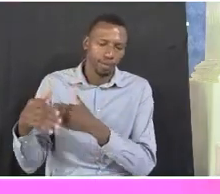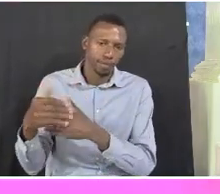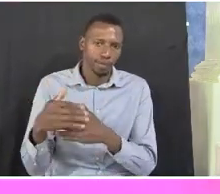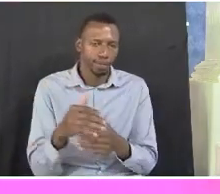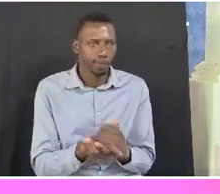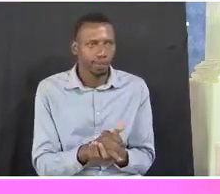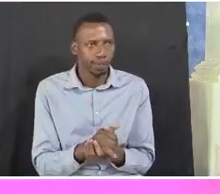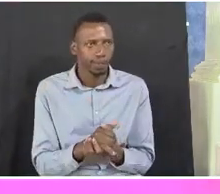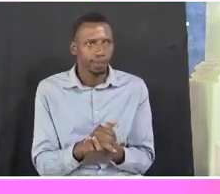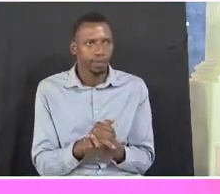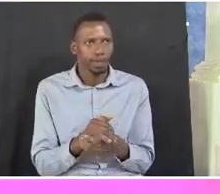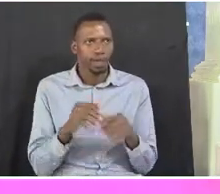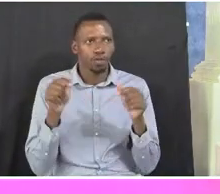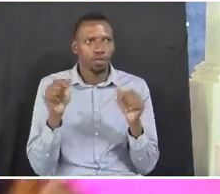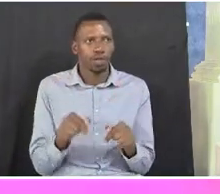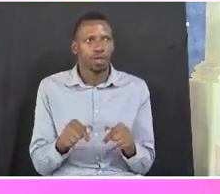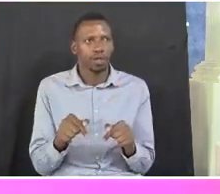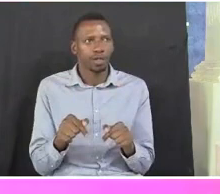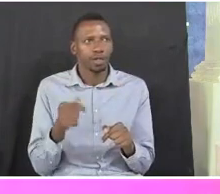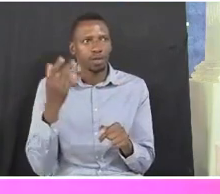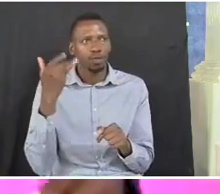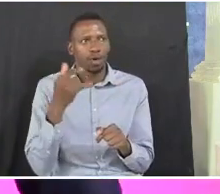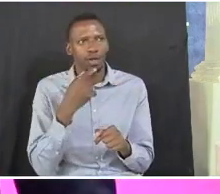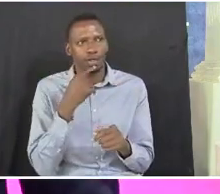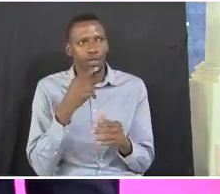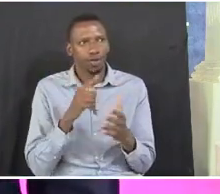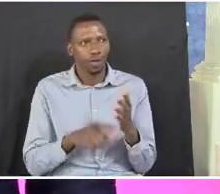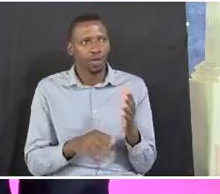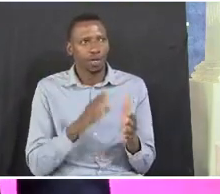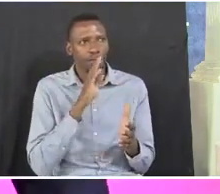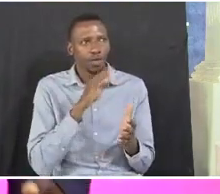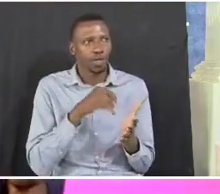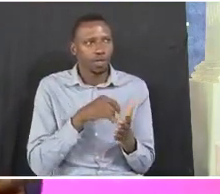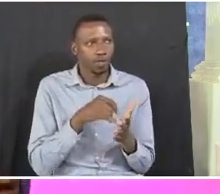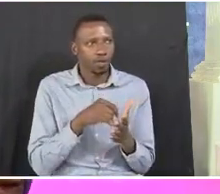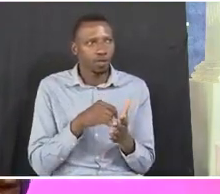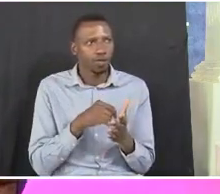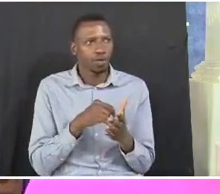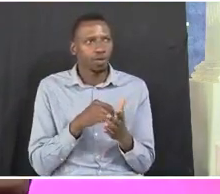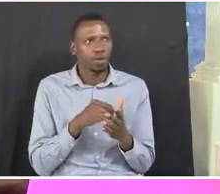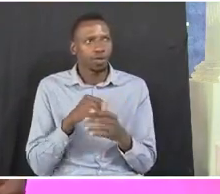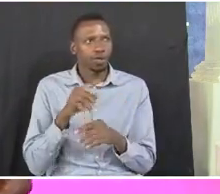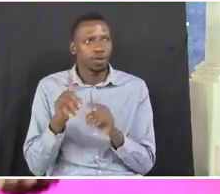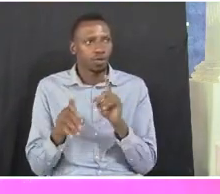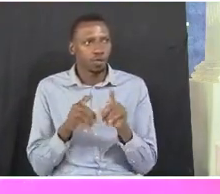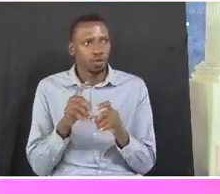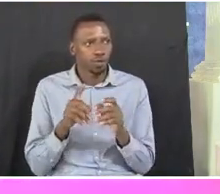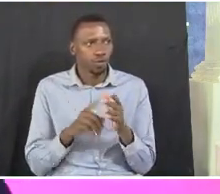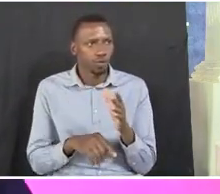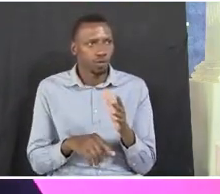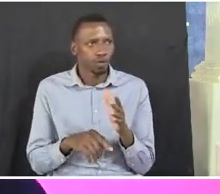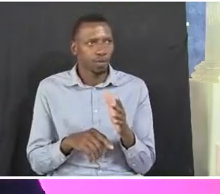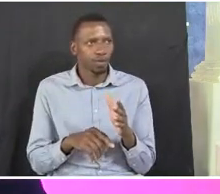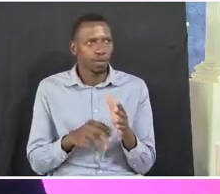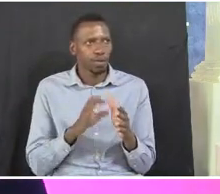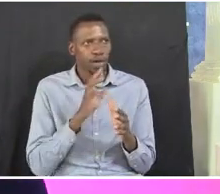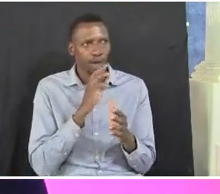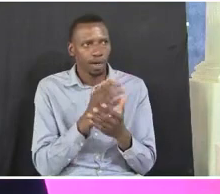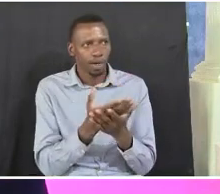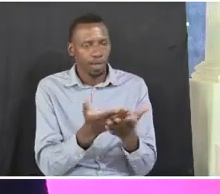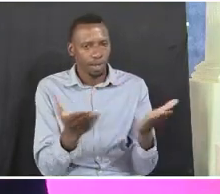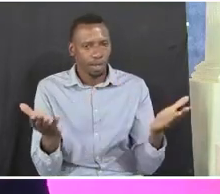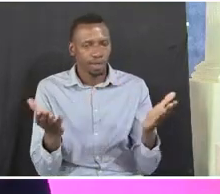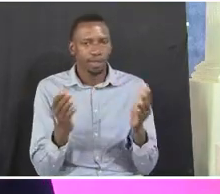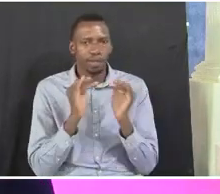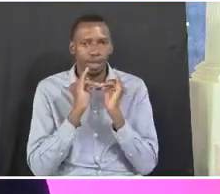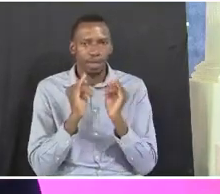Where are we today? We are saying get involved. The question down bottom the line is, are these